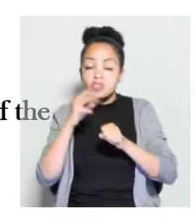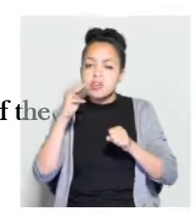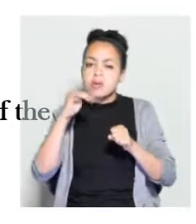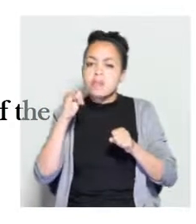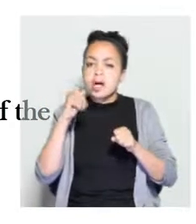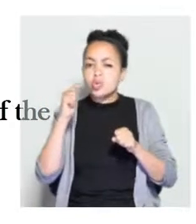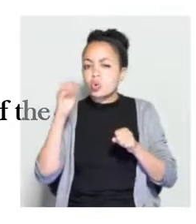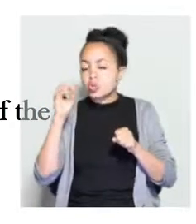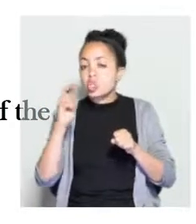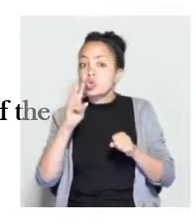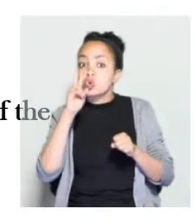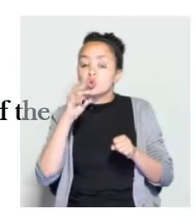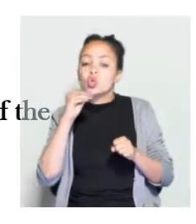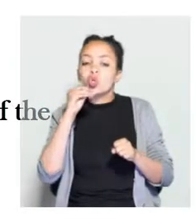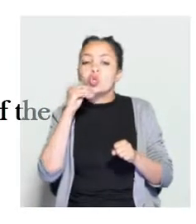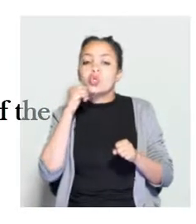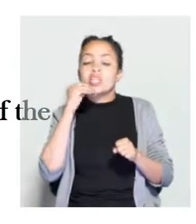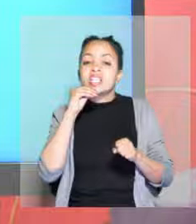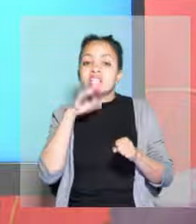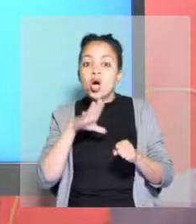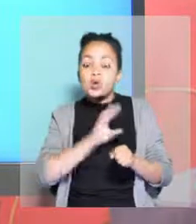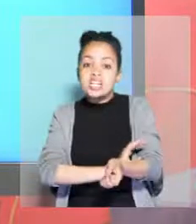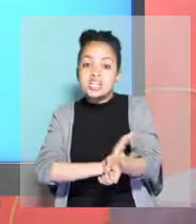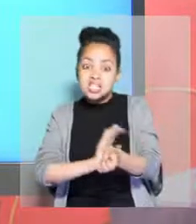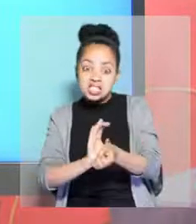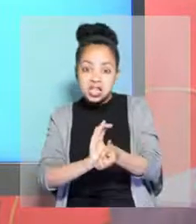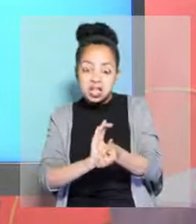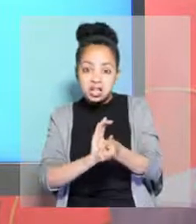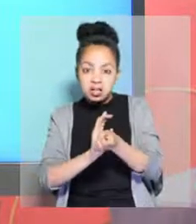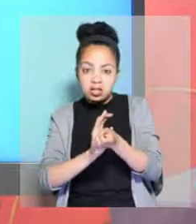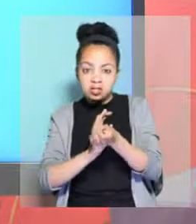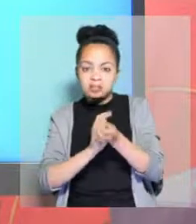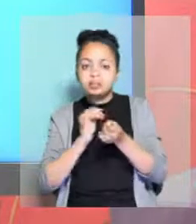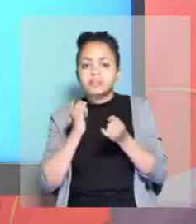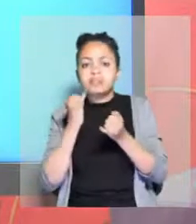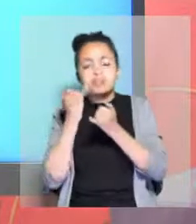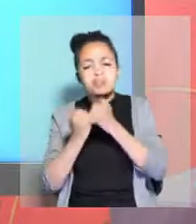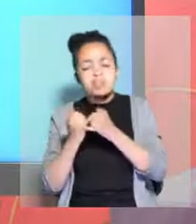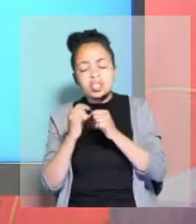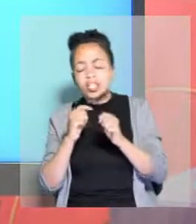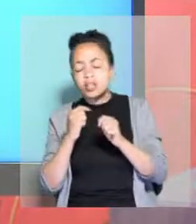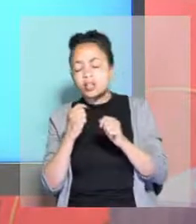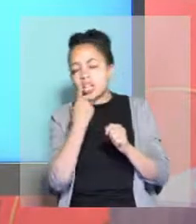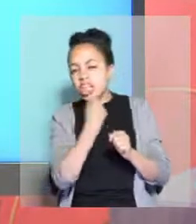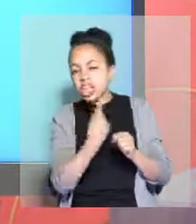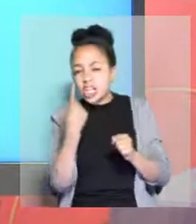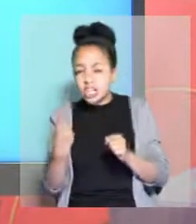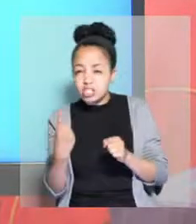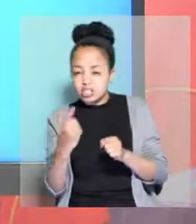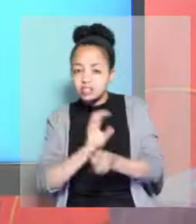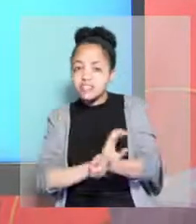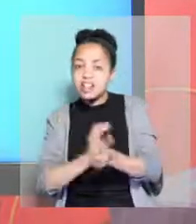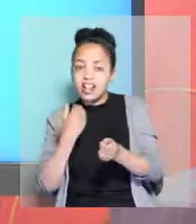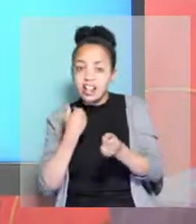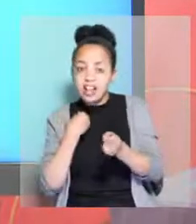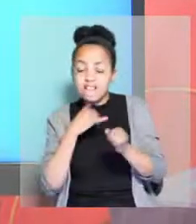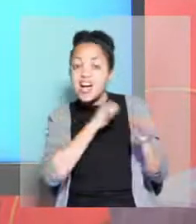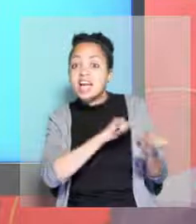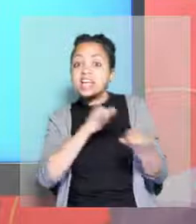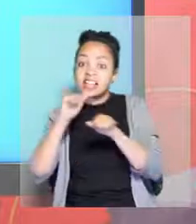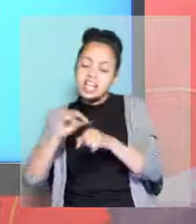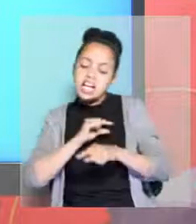is 2 daughter cells per division, where each daughter cell can have identical genetic